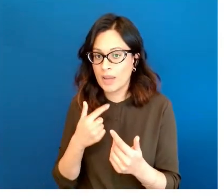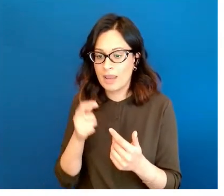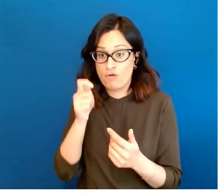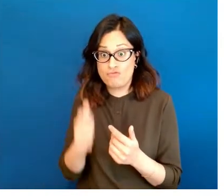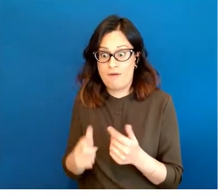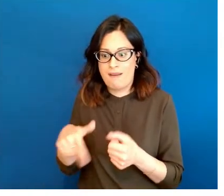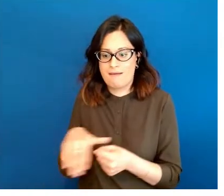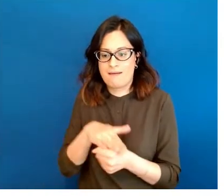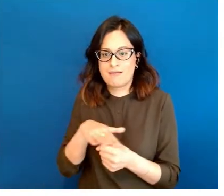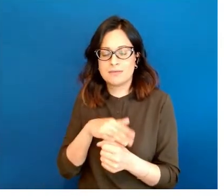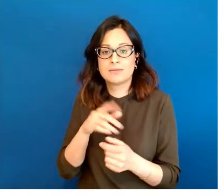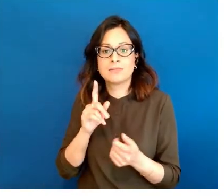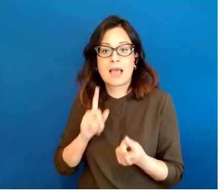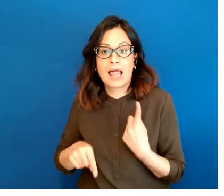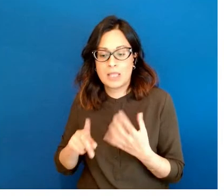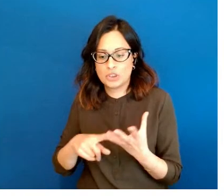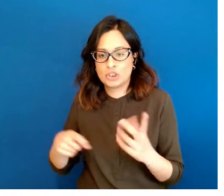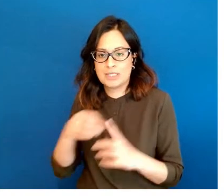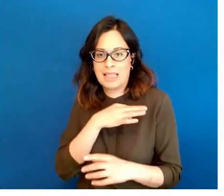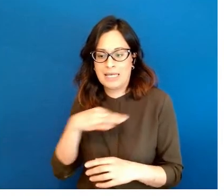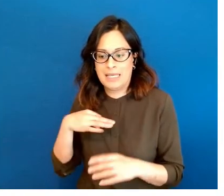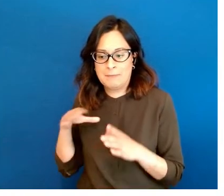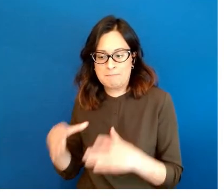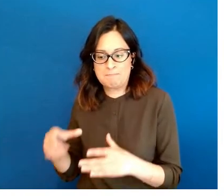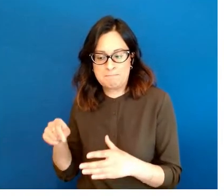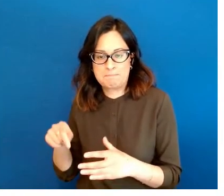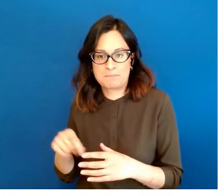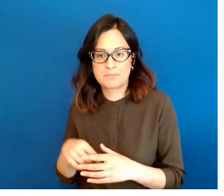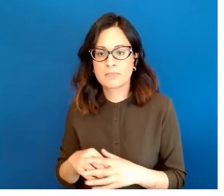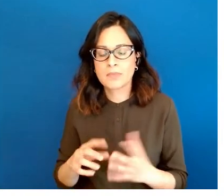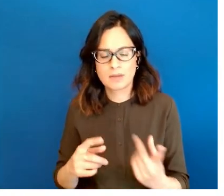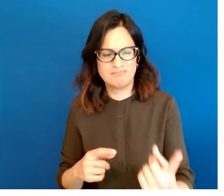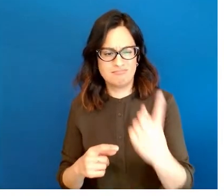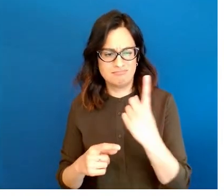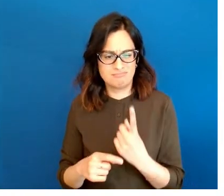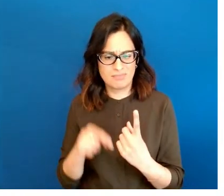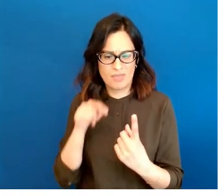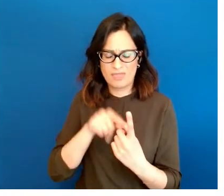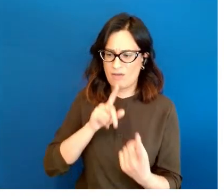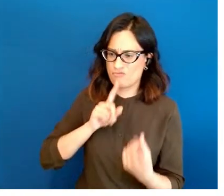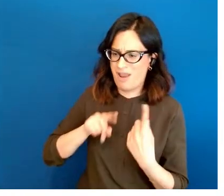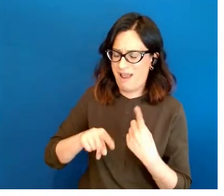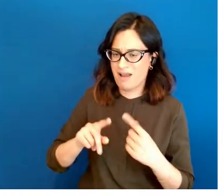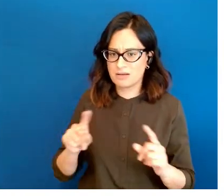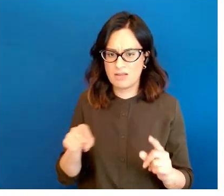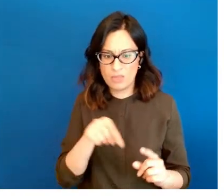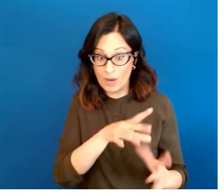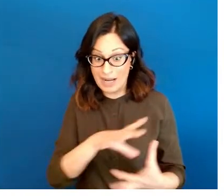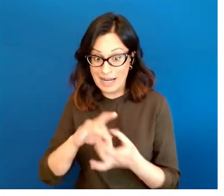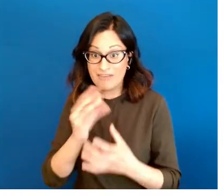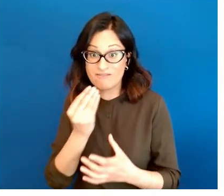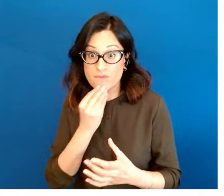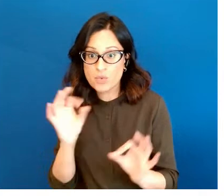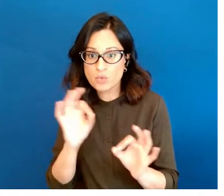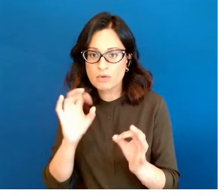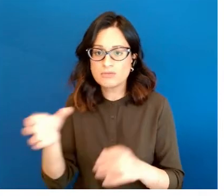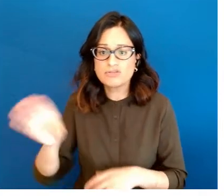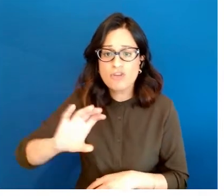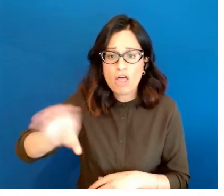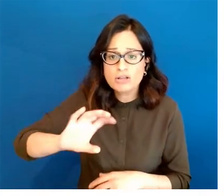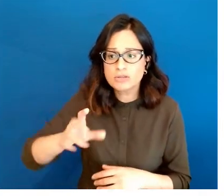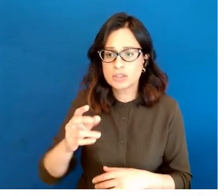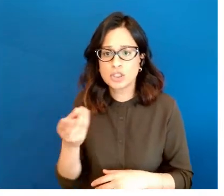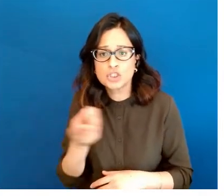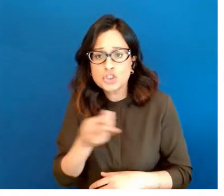clinic. But if you see a patient coming to you with a history of reacting to things that are not food allergens, like salt, sugar,